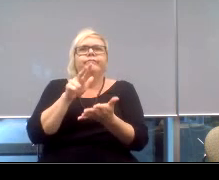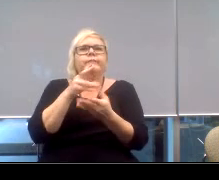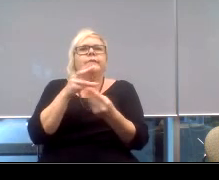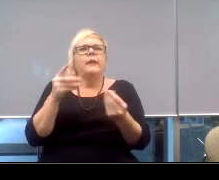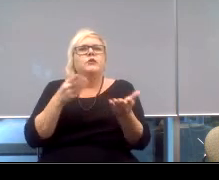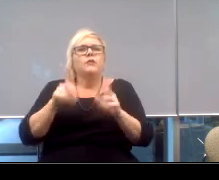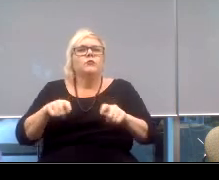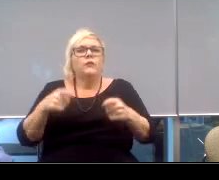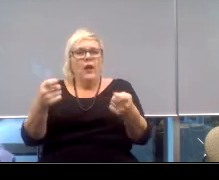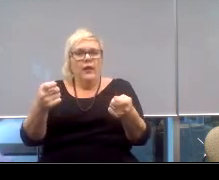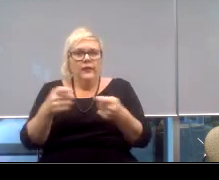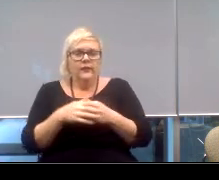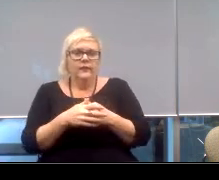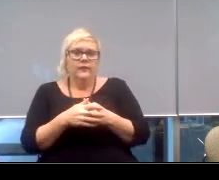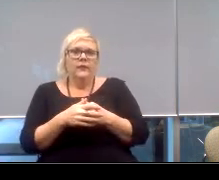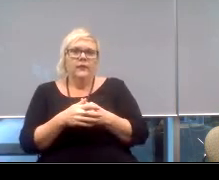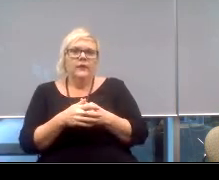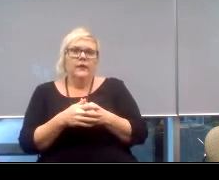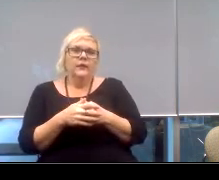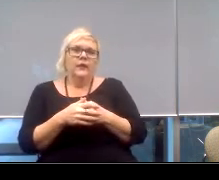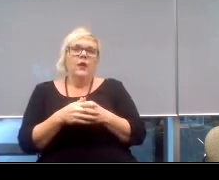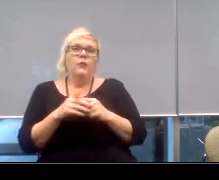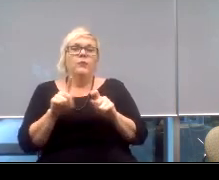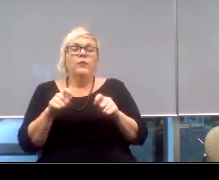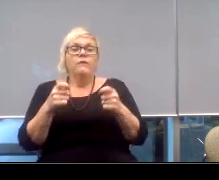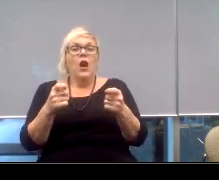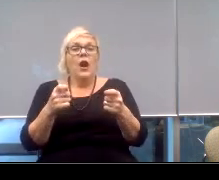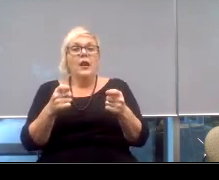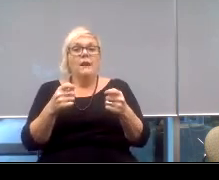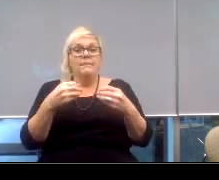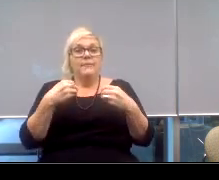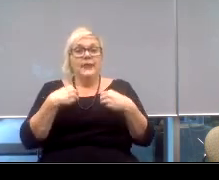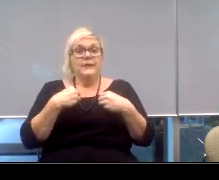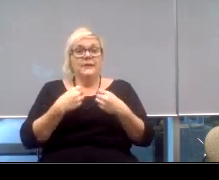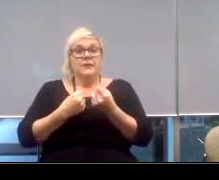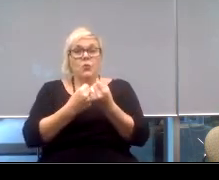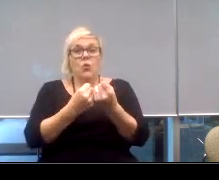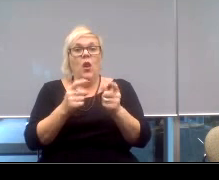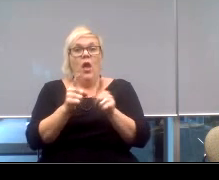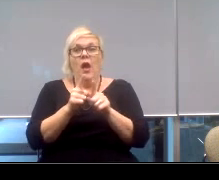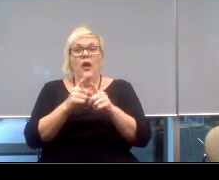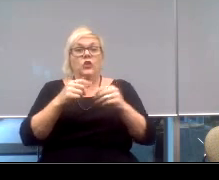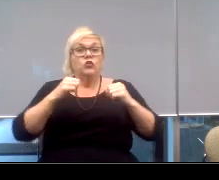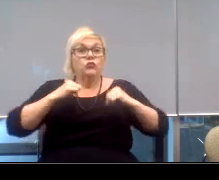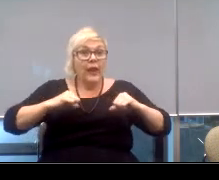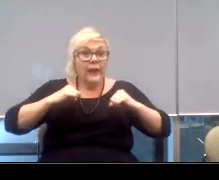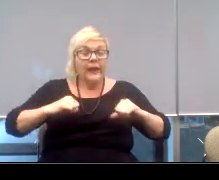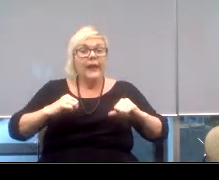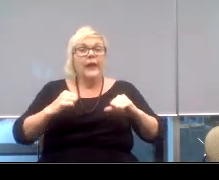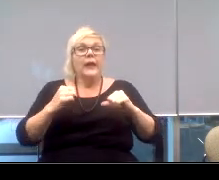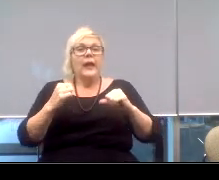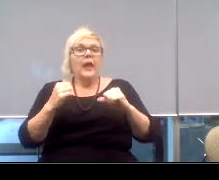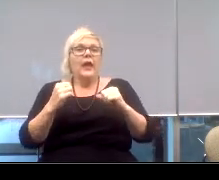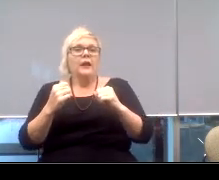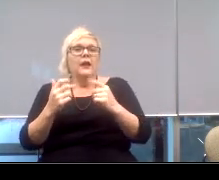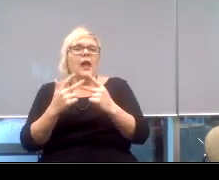business providers to deliver supports to participants as well as business-to-business support such as training and business